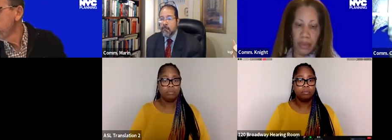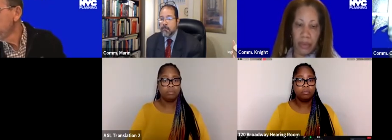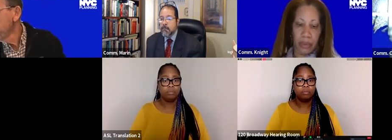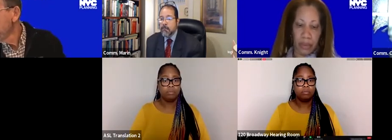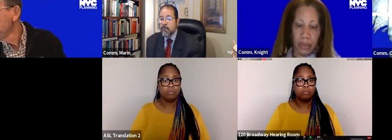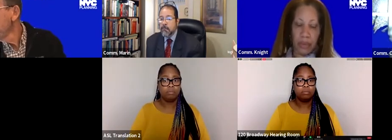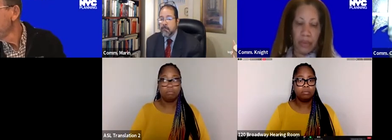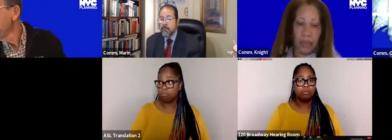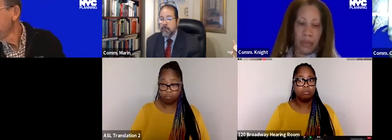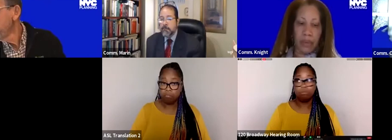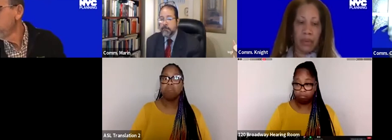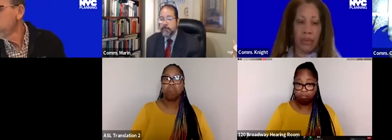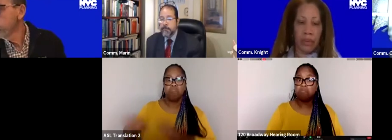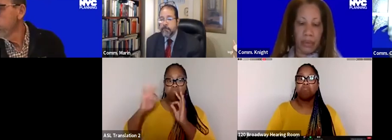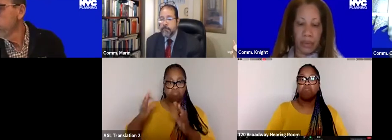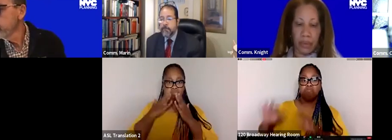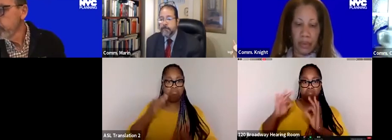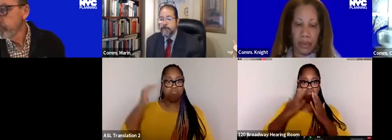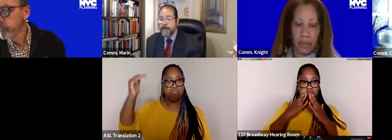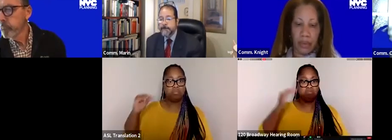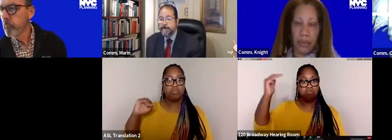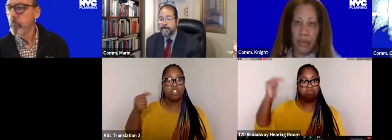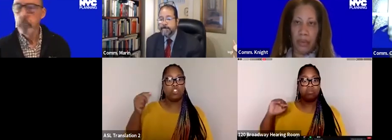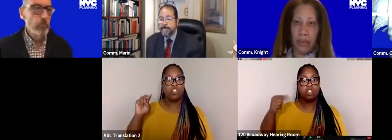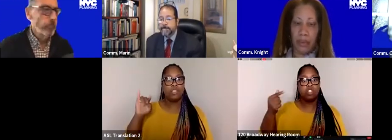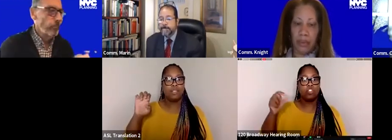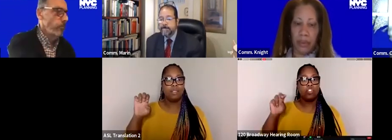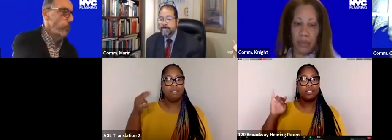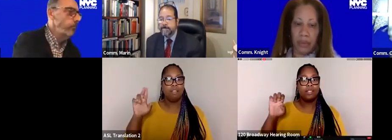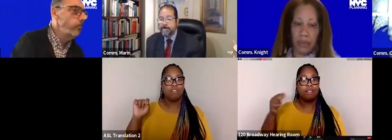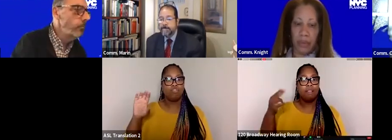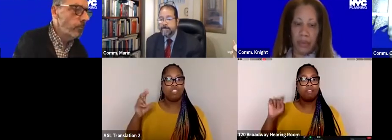Thank you. Our next speaker is Jeannie Hutchins.